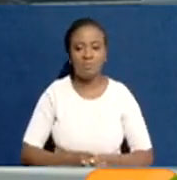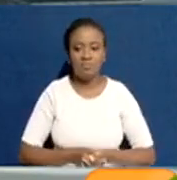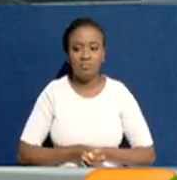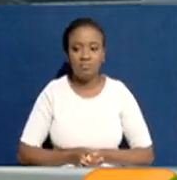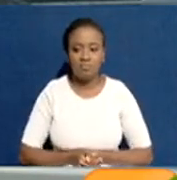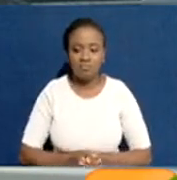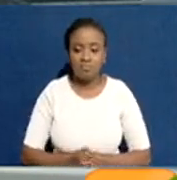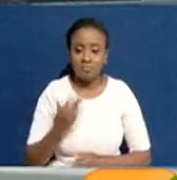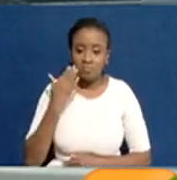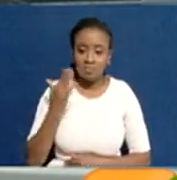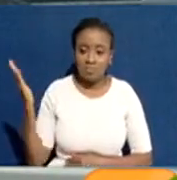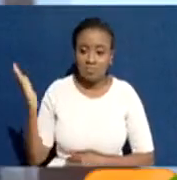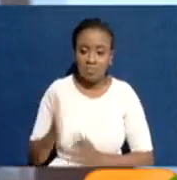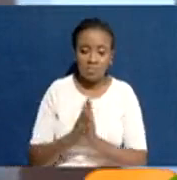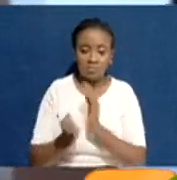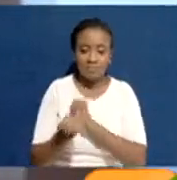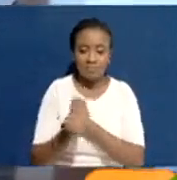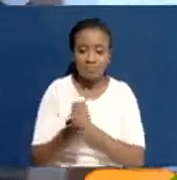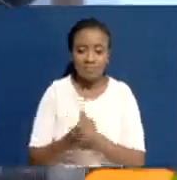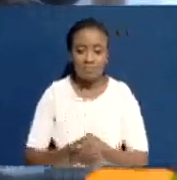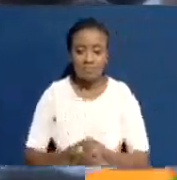by Gatete Njoroge.